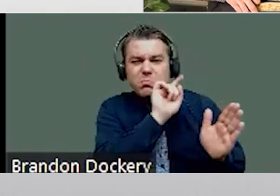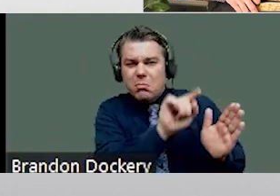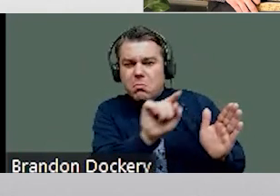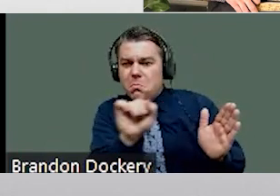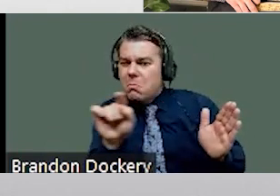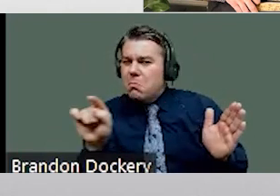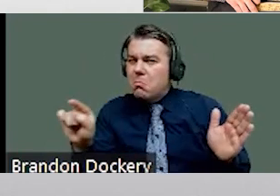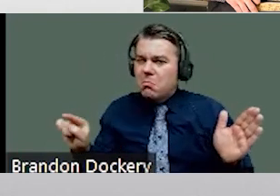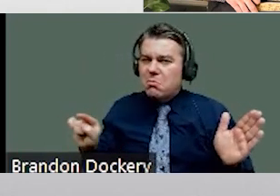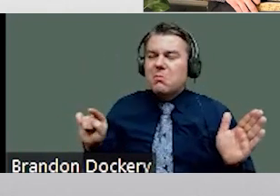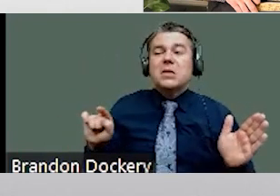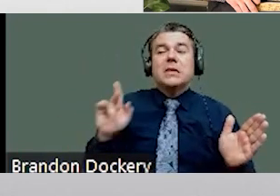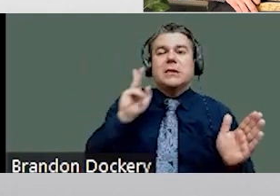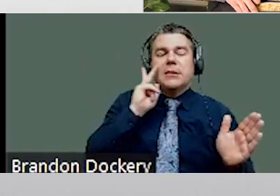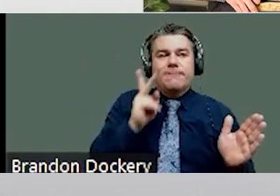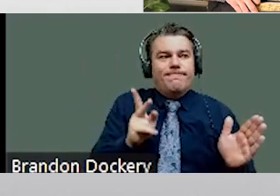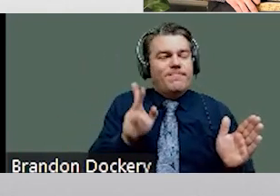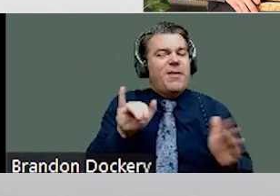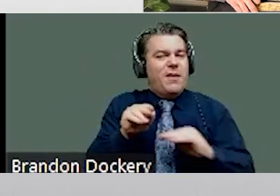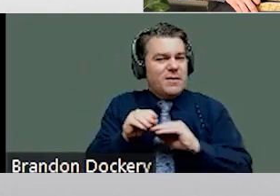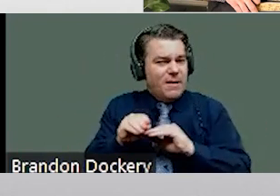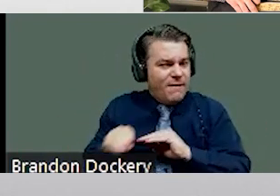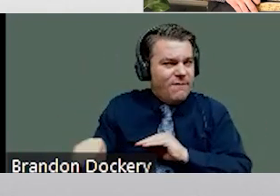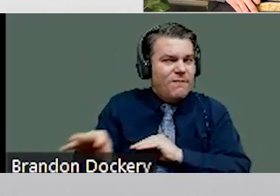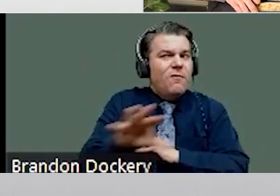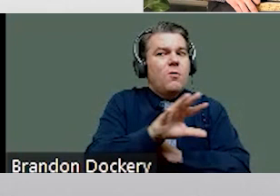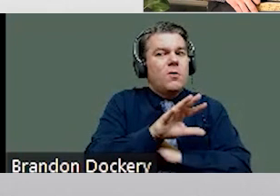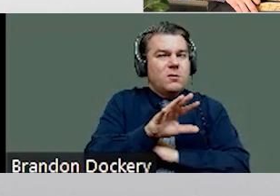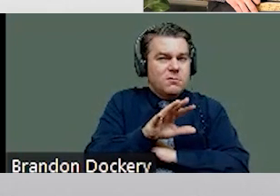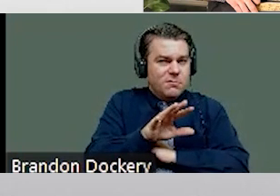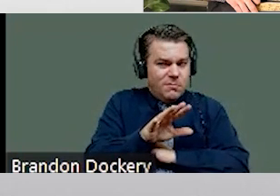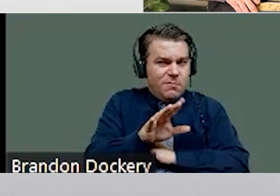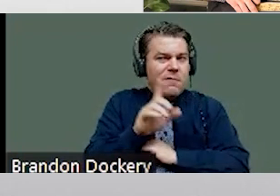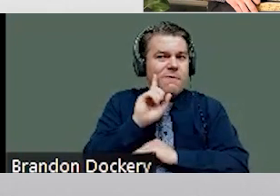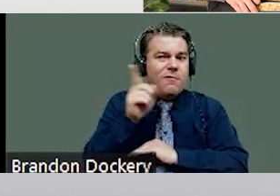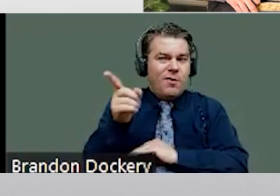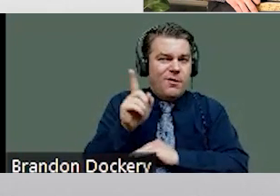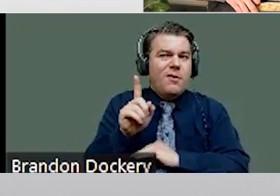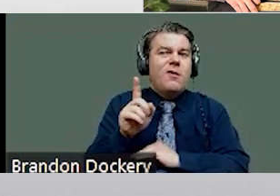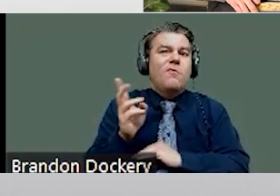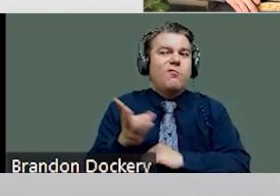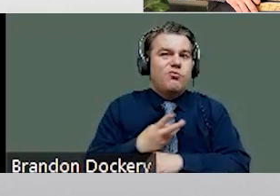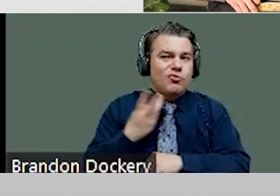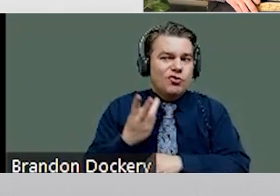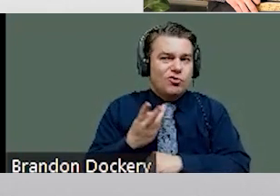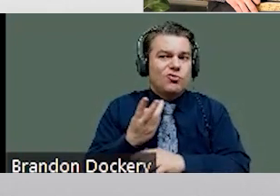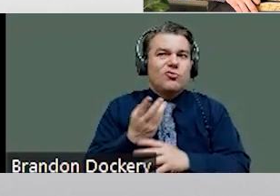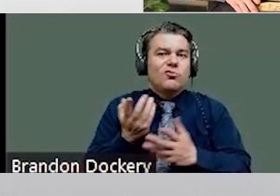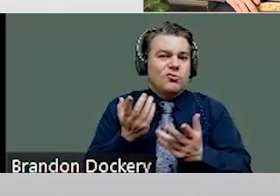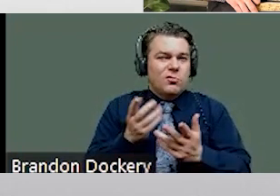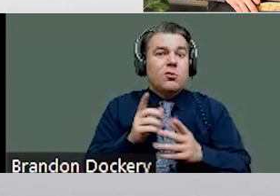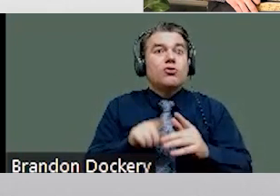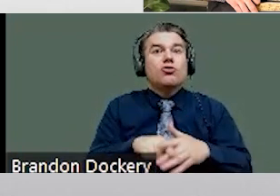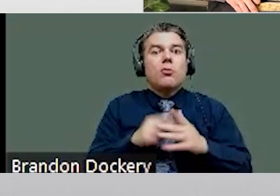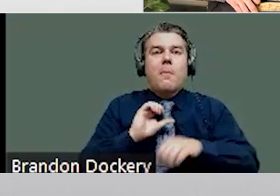see that that's how influence is garnered in the capital. And so these organizations